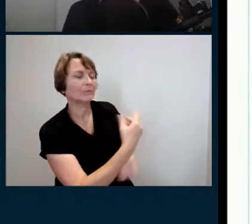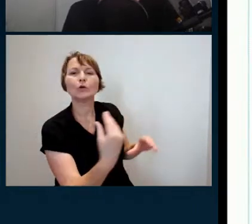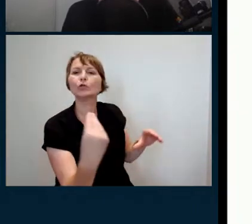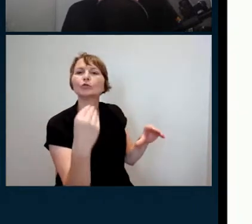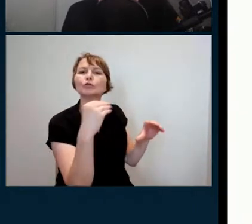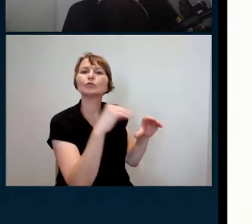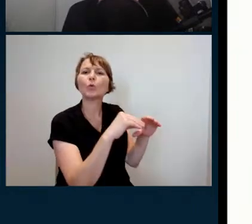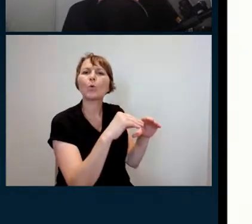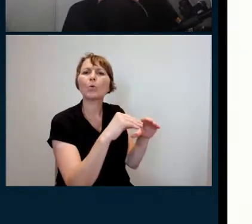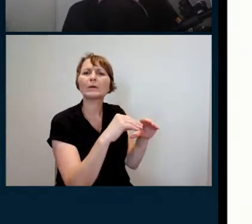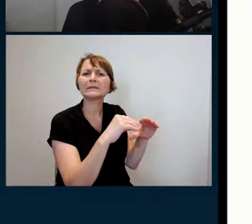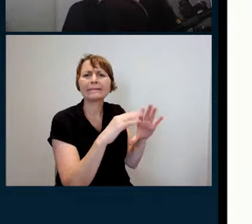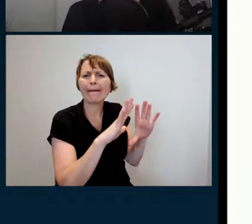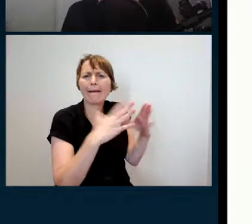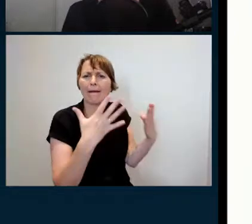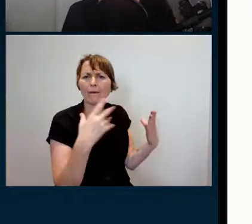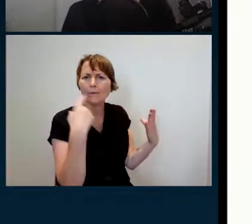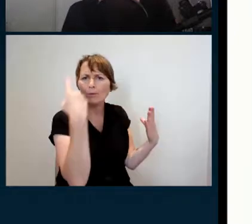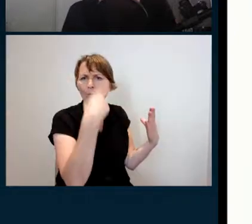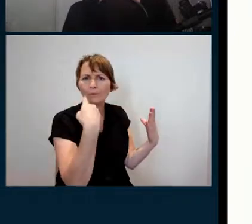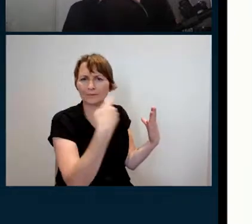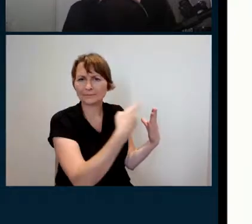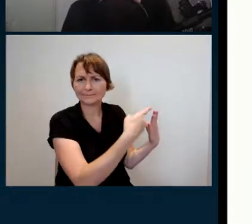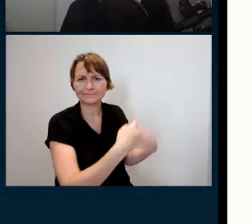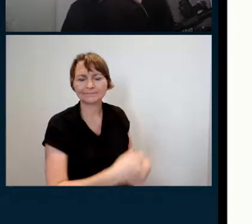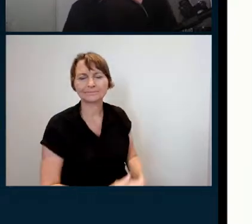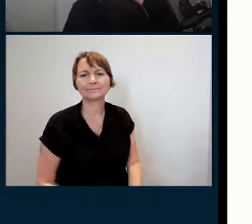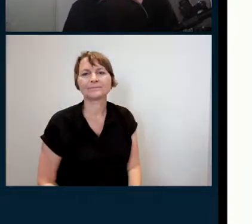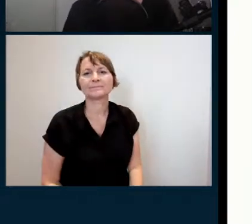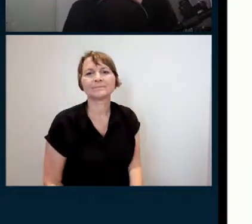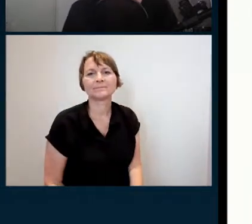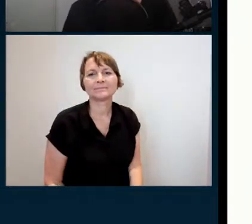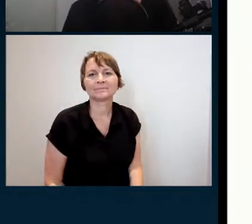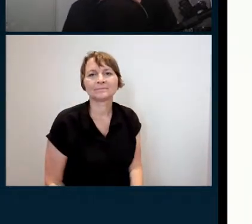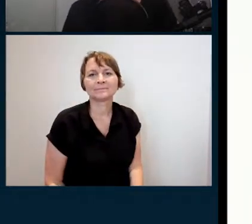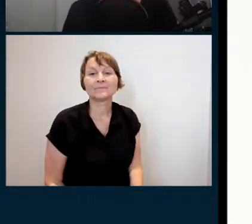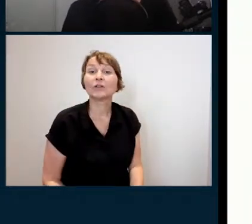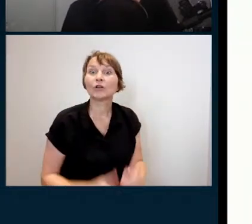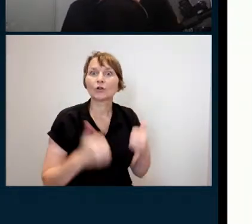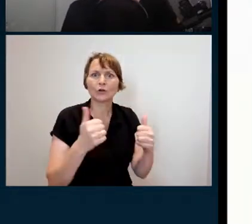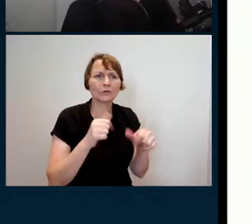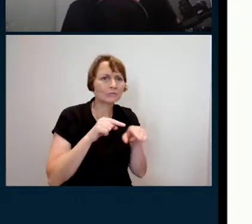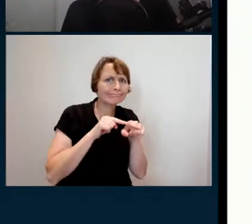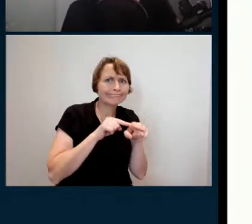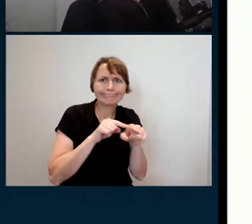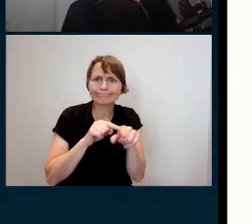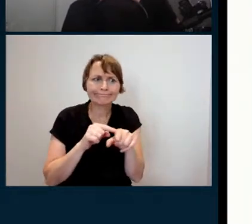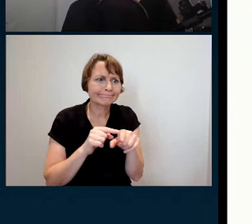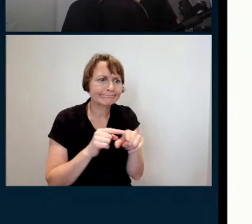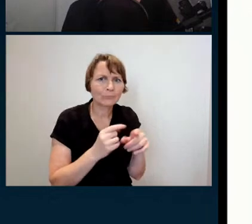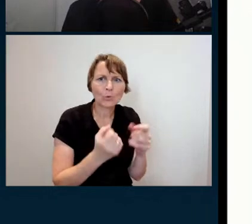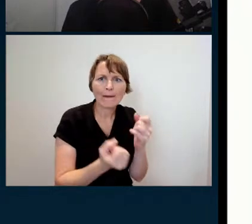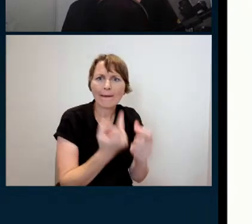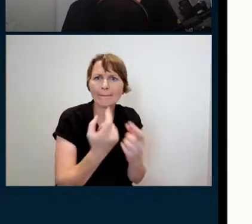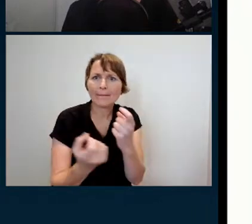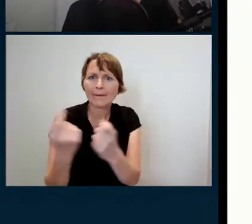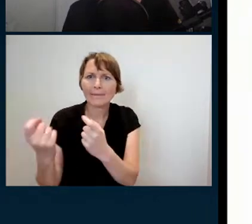And here I can get an overview of those queues, so I can give really good track of what is actually happening. And this is the